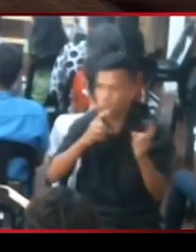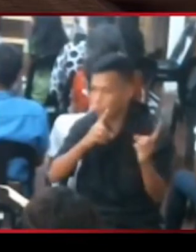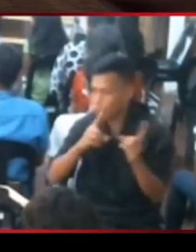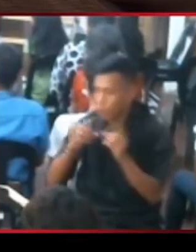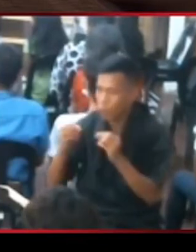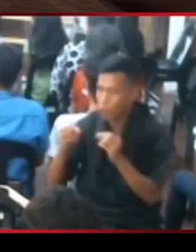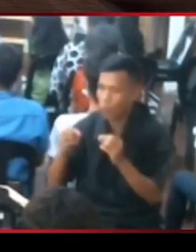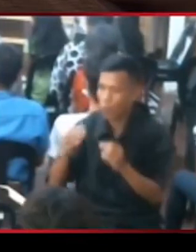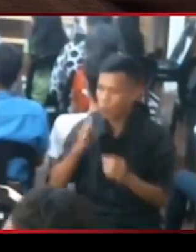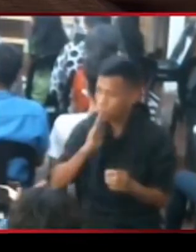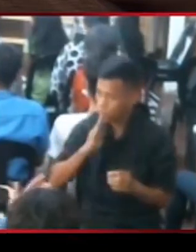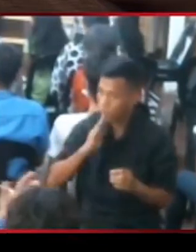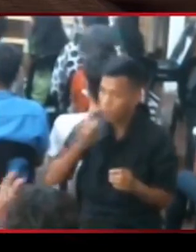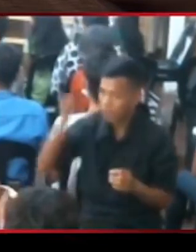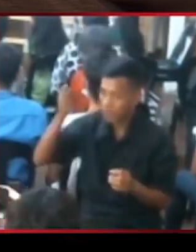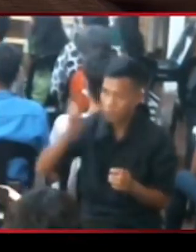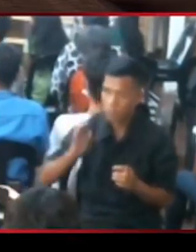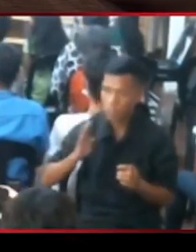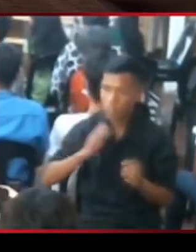In conclusion,